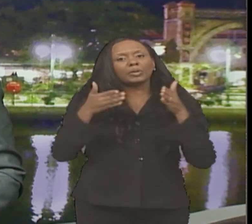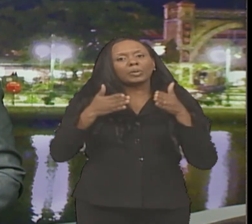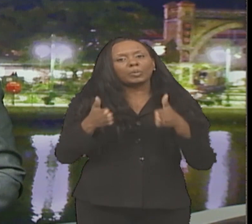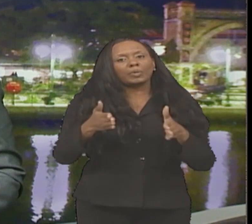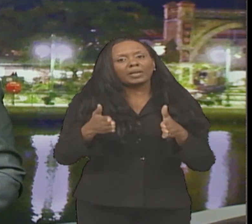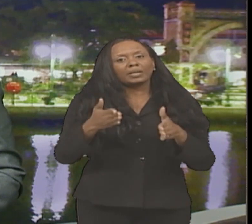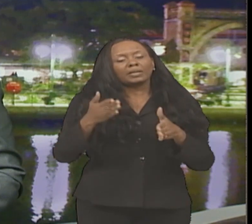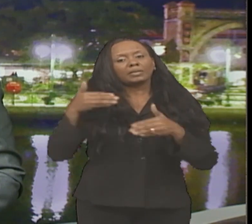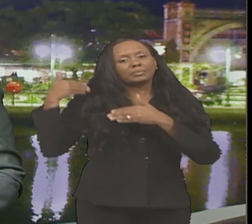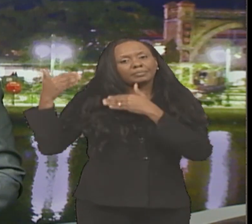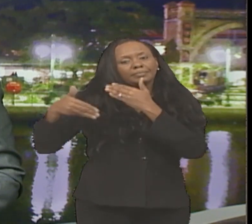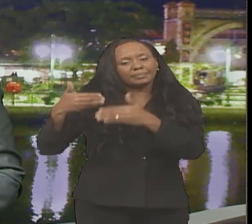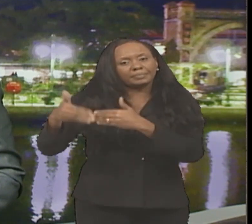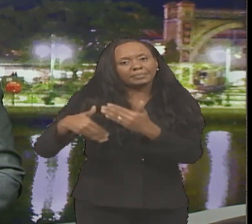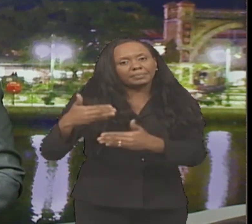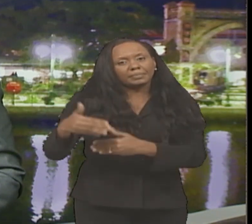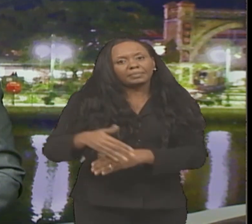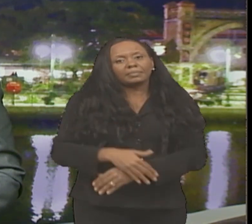coming years.